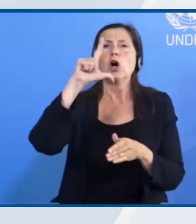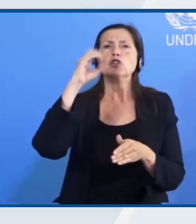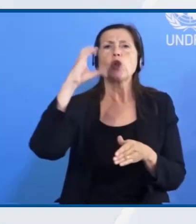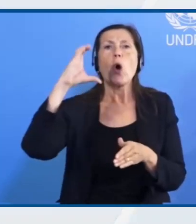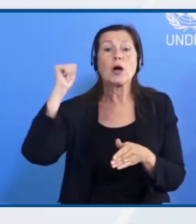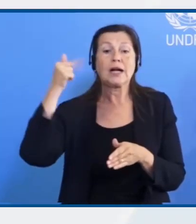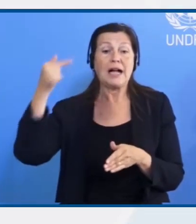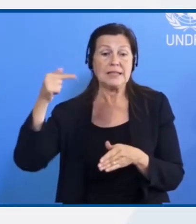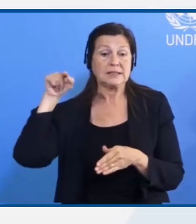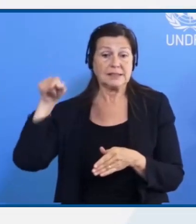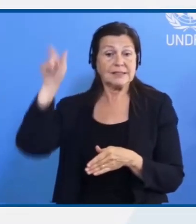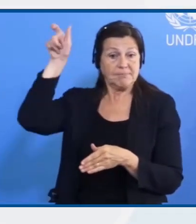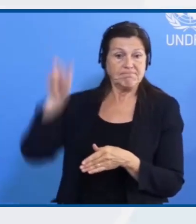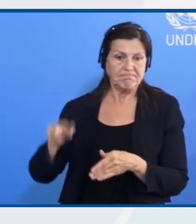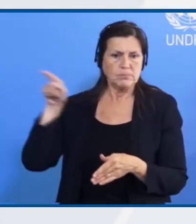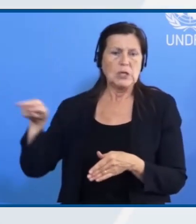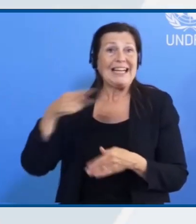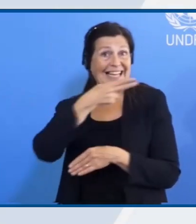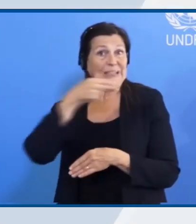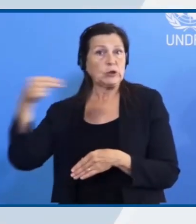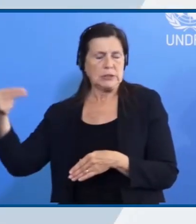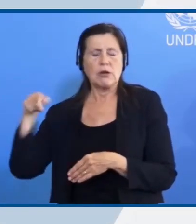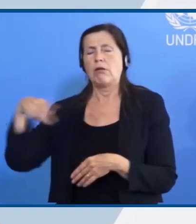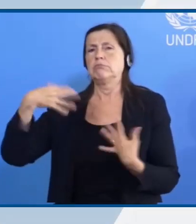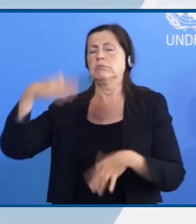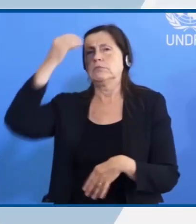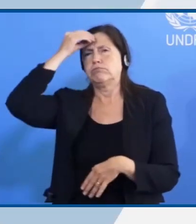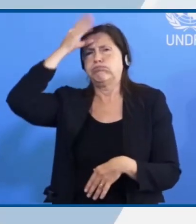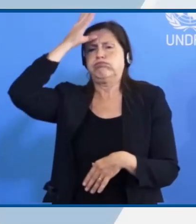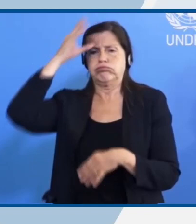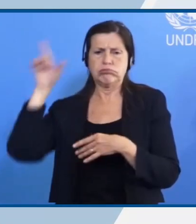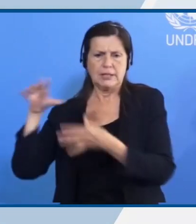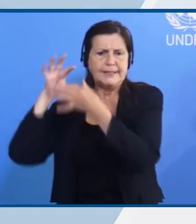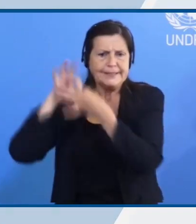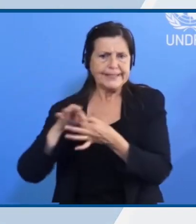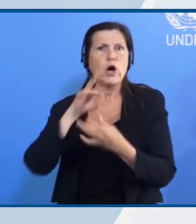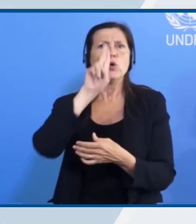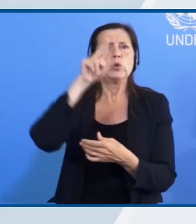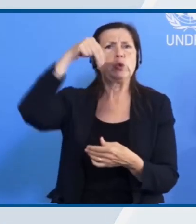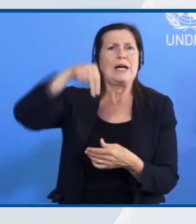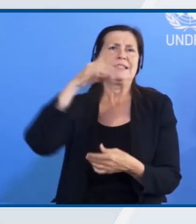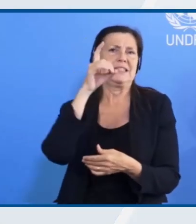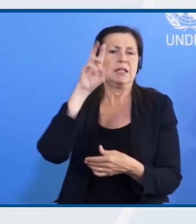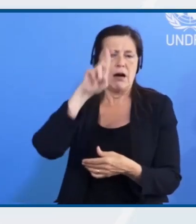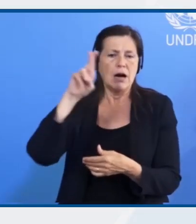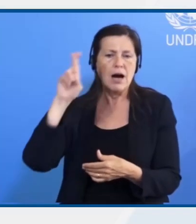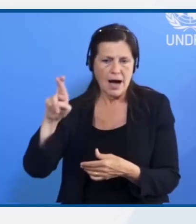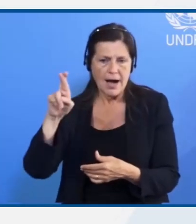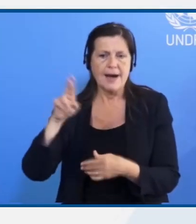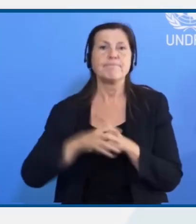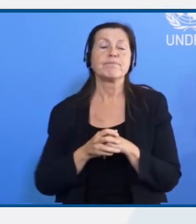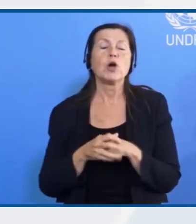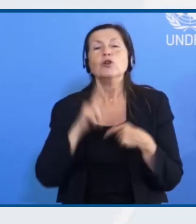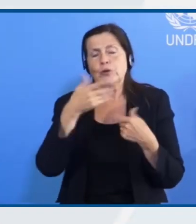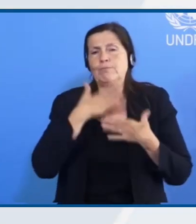to you all the wonderful experience that these very relevant speakers are going to be sharing with you. Let me introduce them to